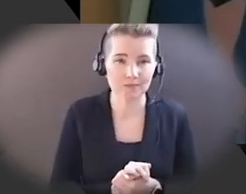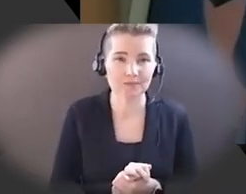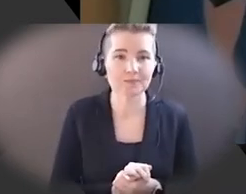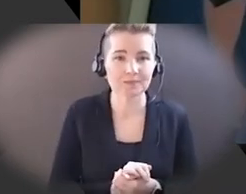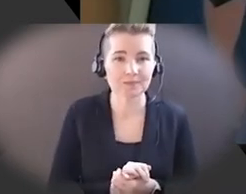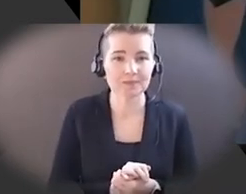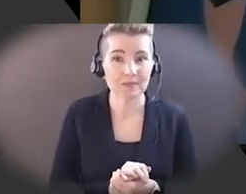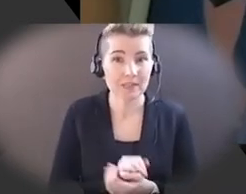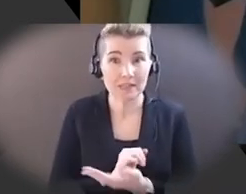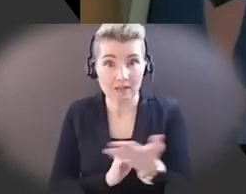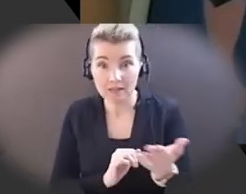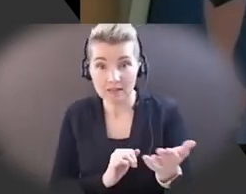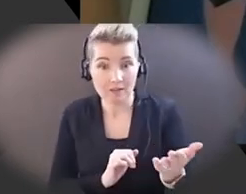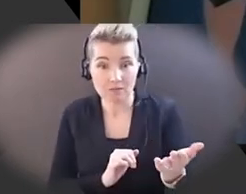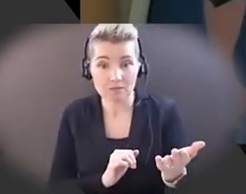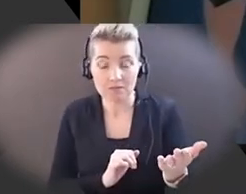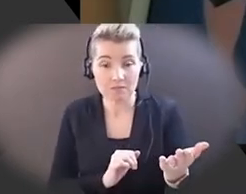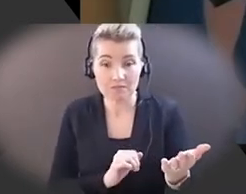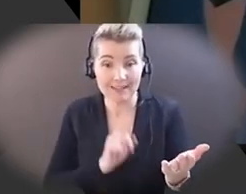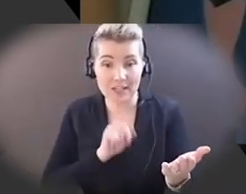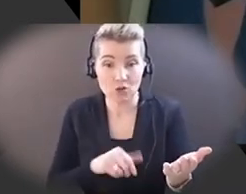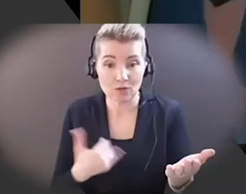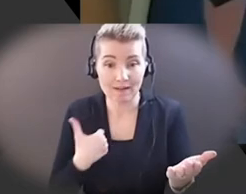Is there any one of you that wants to take this?